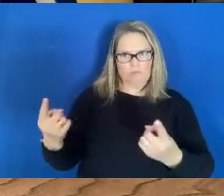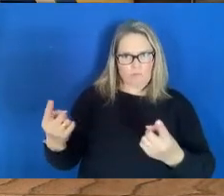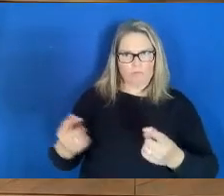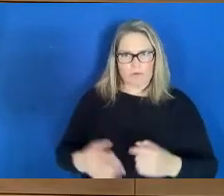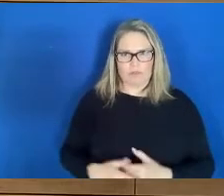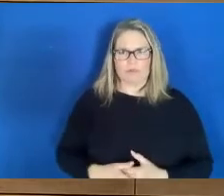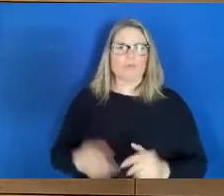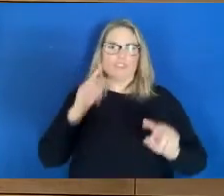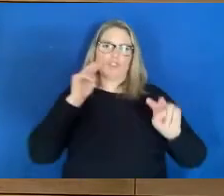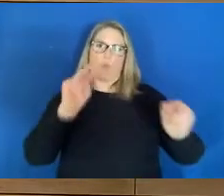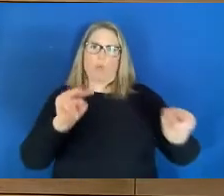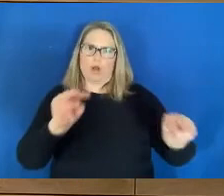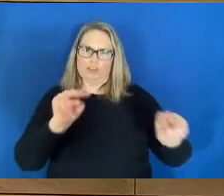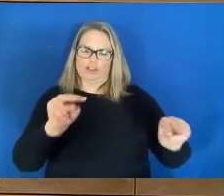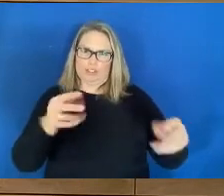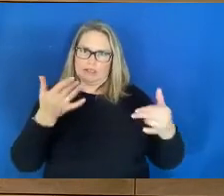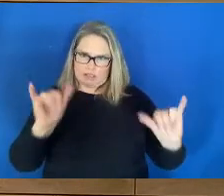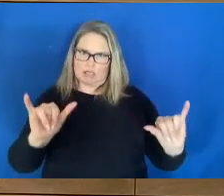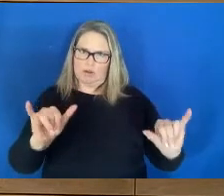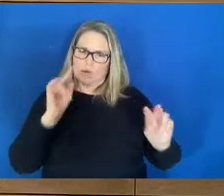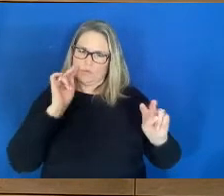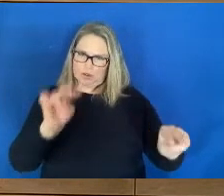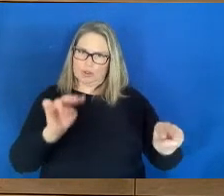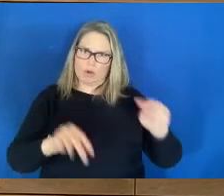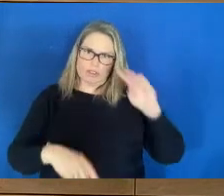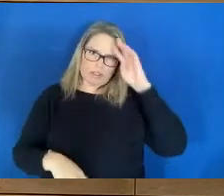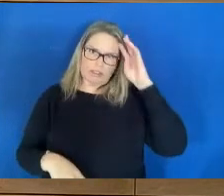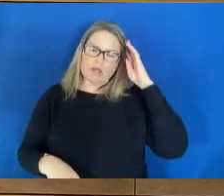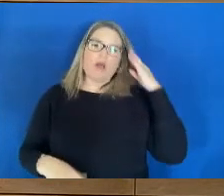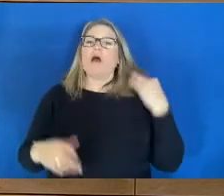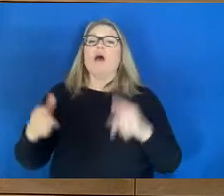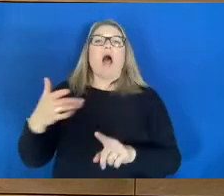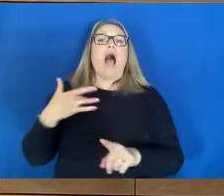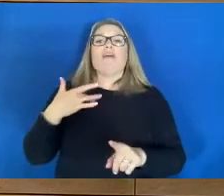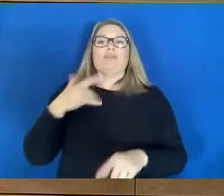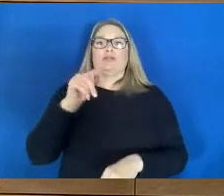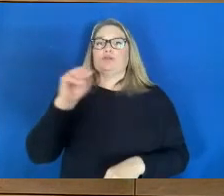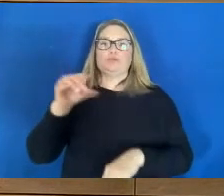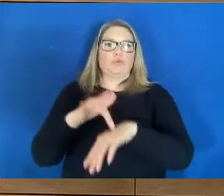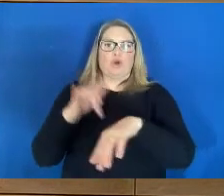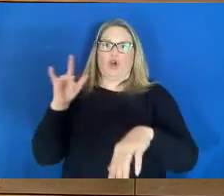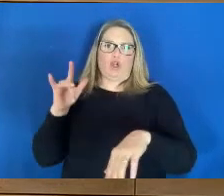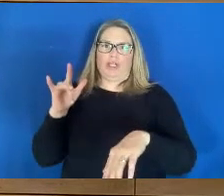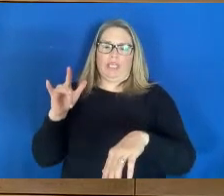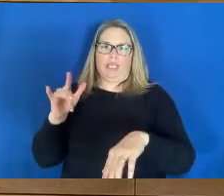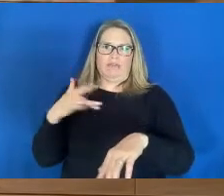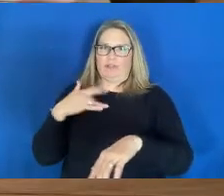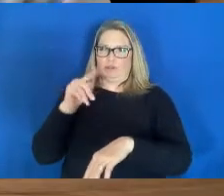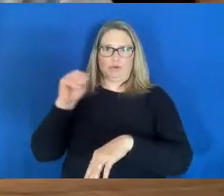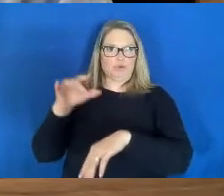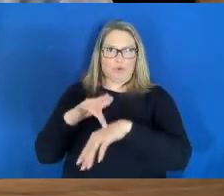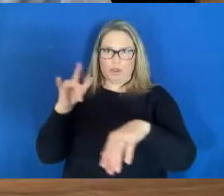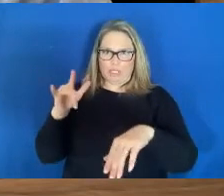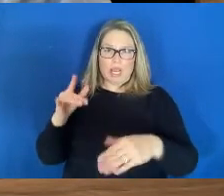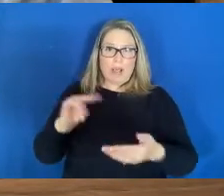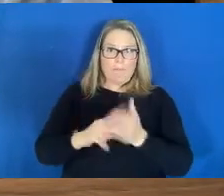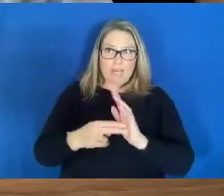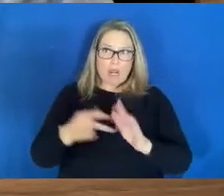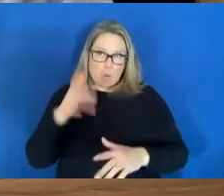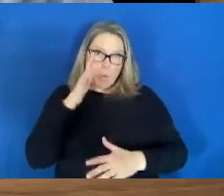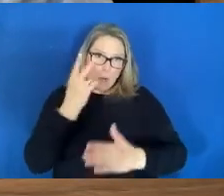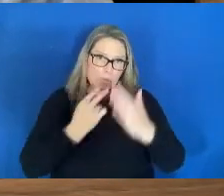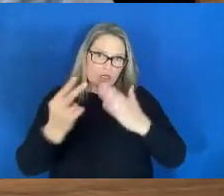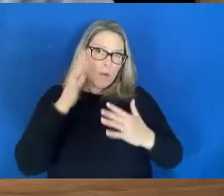For what it means for flood forecasting, we're just too early. And if your question is like how good is the flood season going to be this